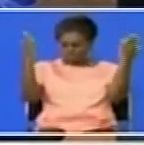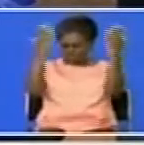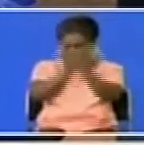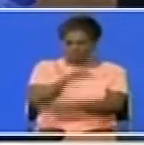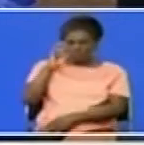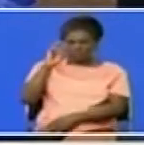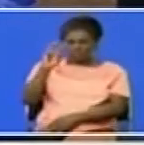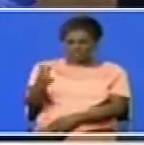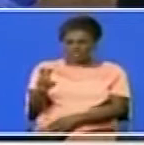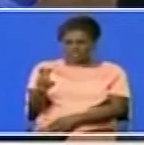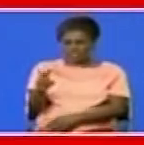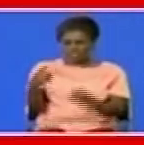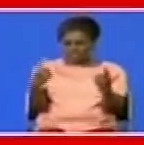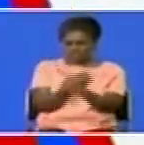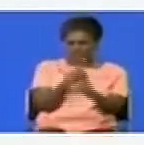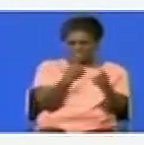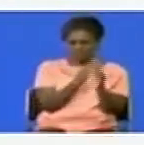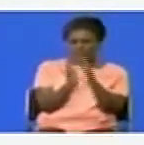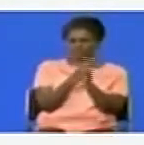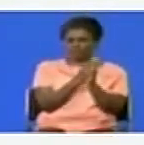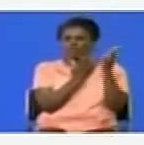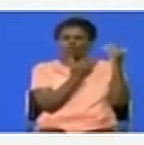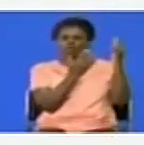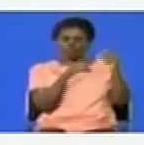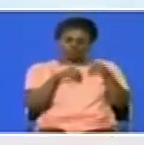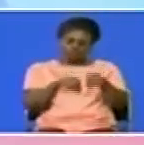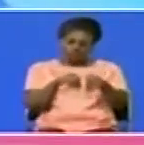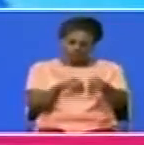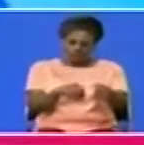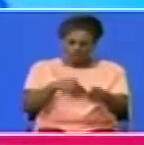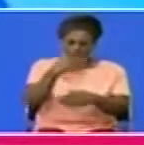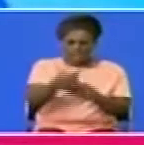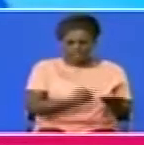the crystal ball, the stories we hope to see, we will be keeping our eye on in